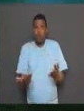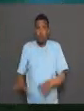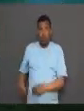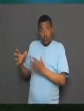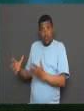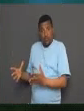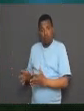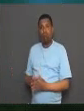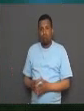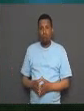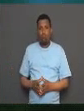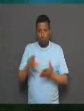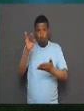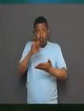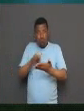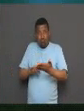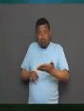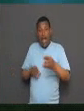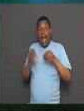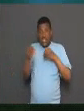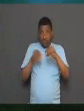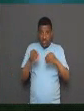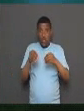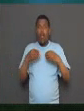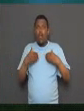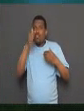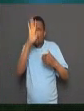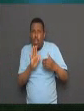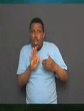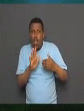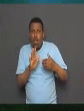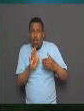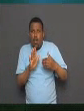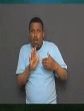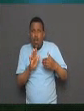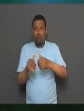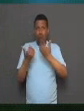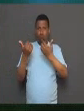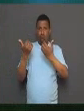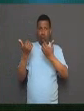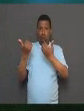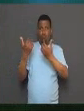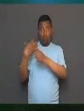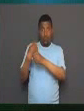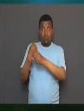Students, here is a list of activities that people engage in.